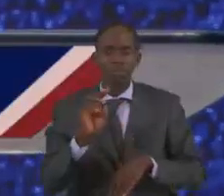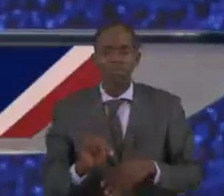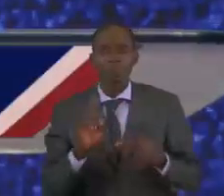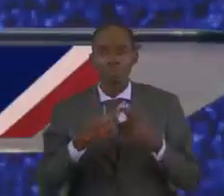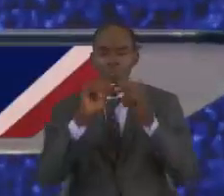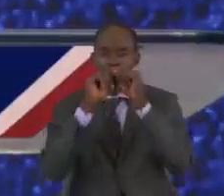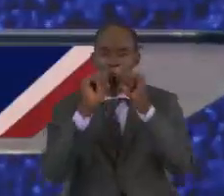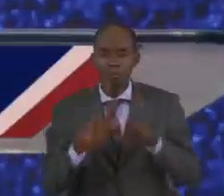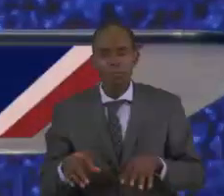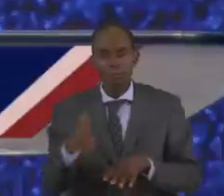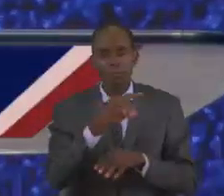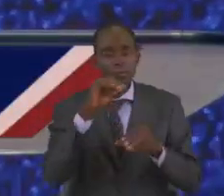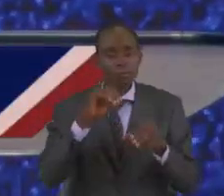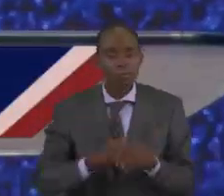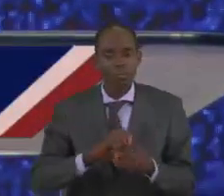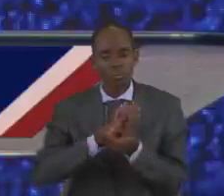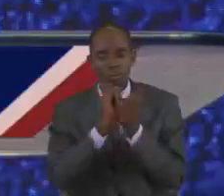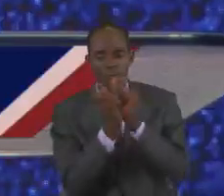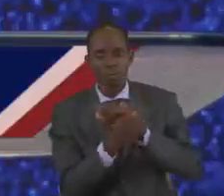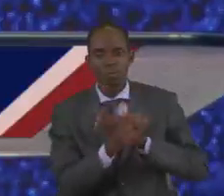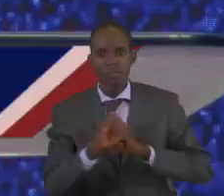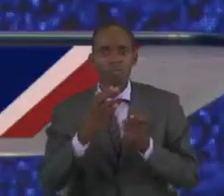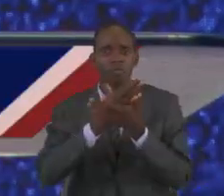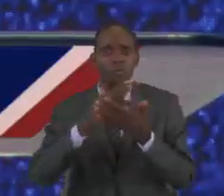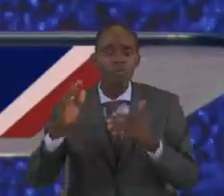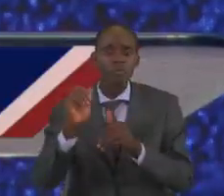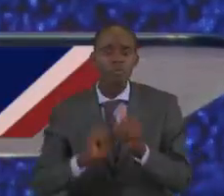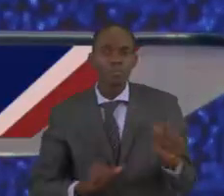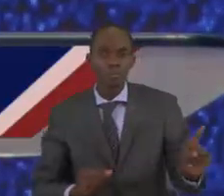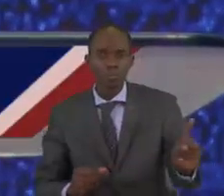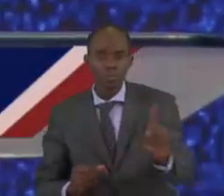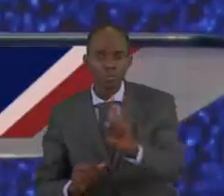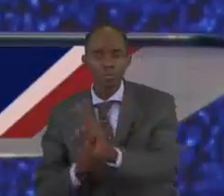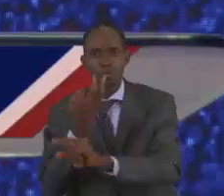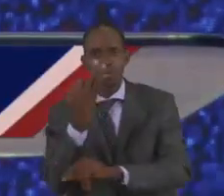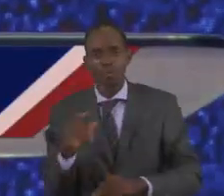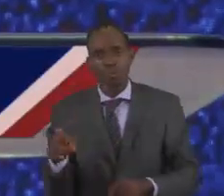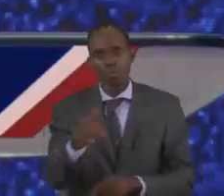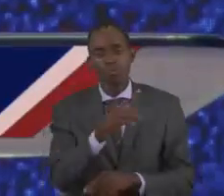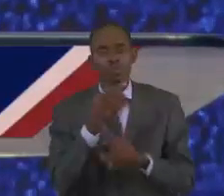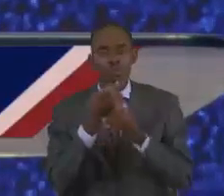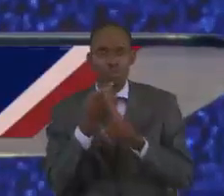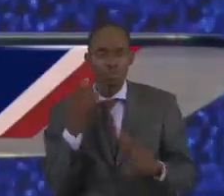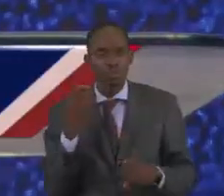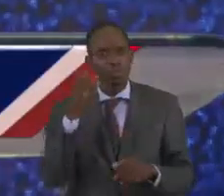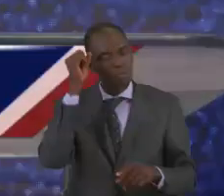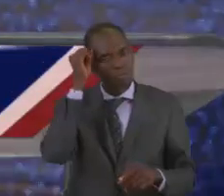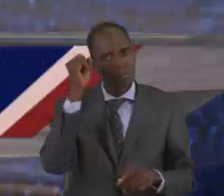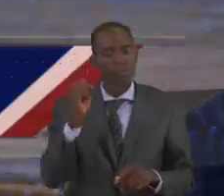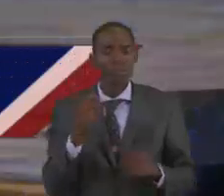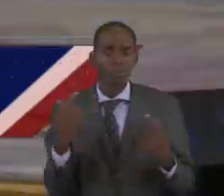you in turning away every one of you from